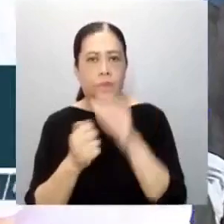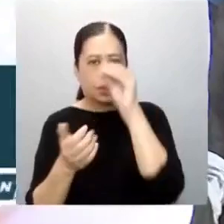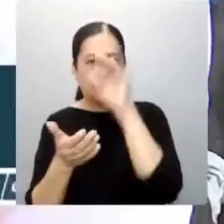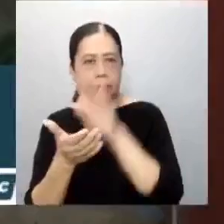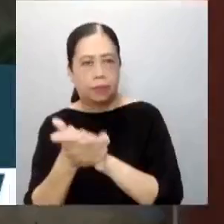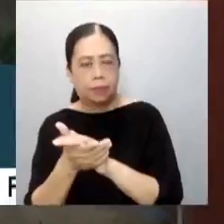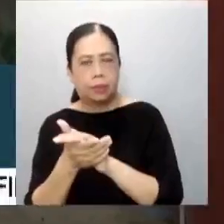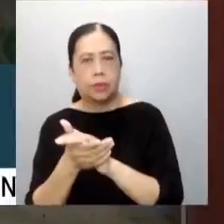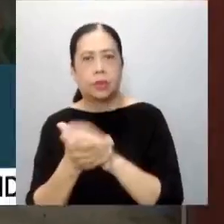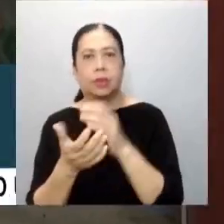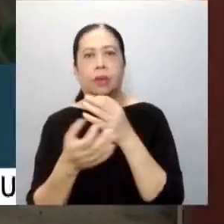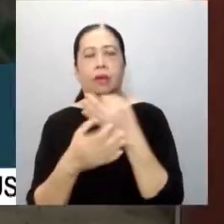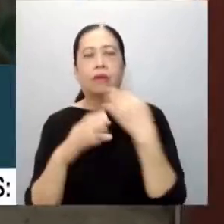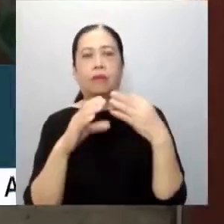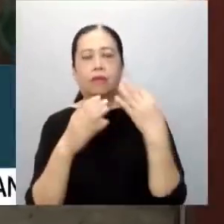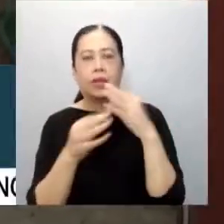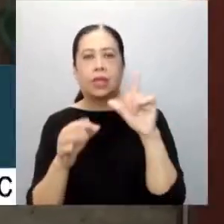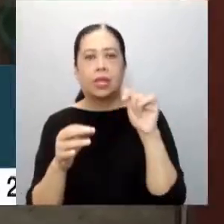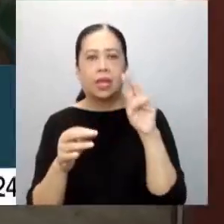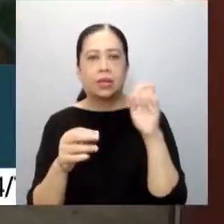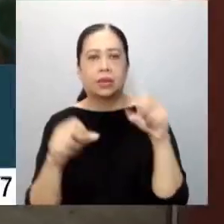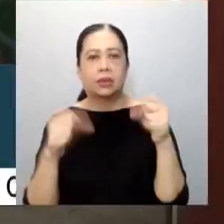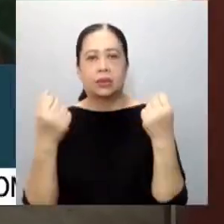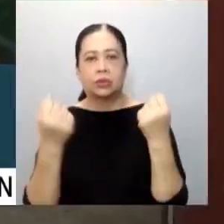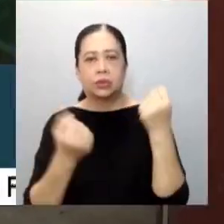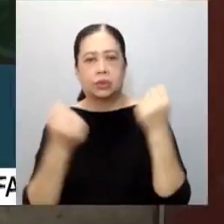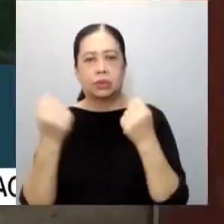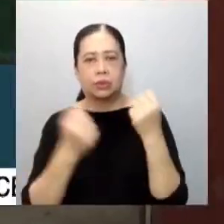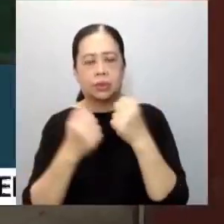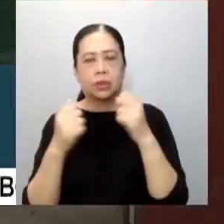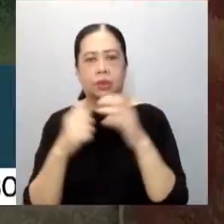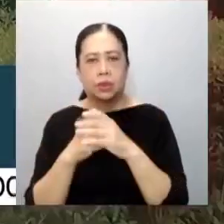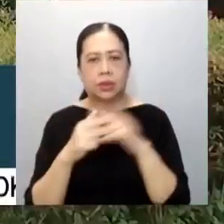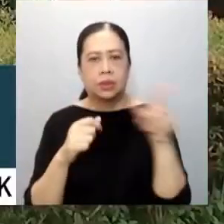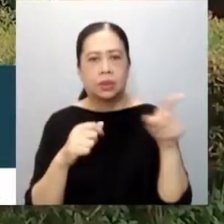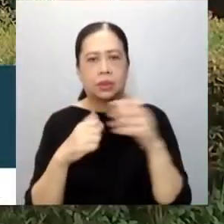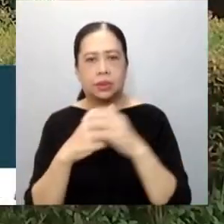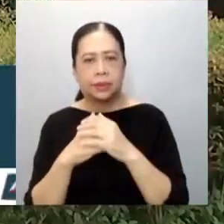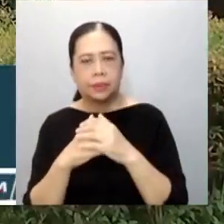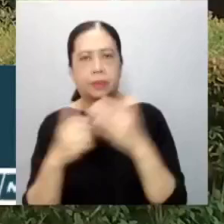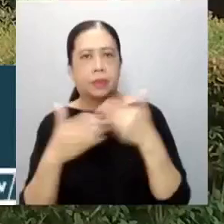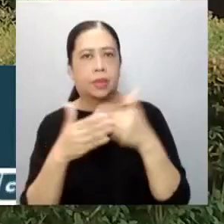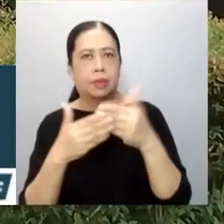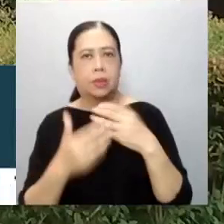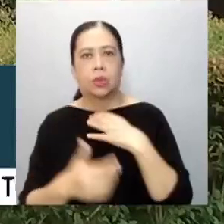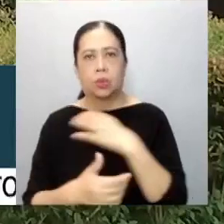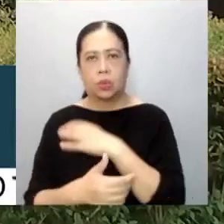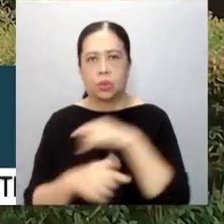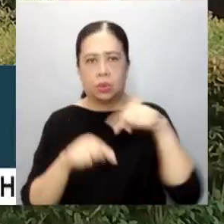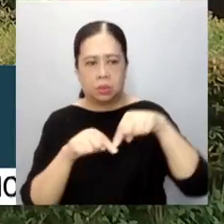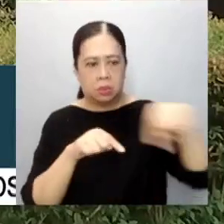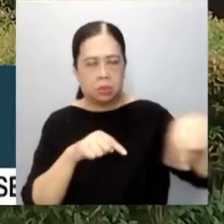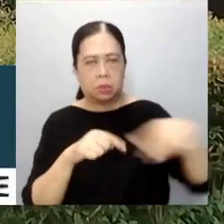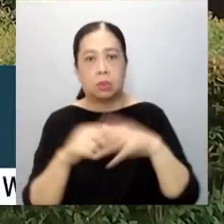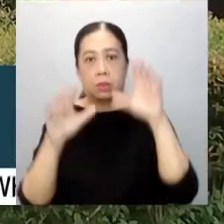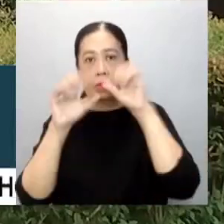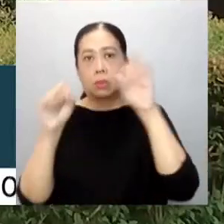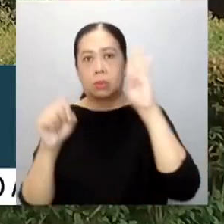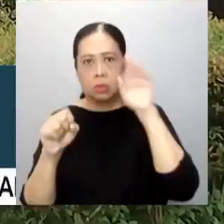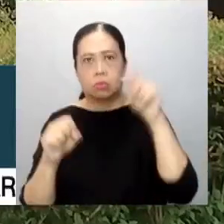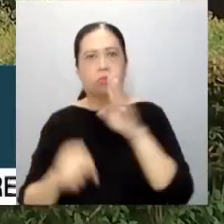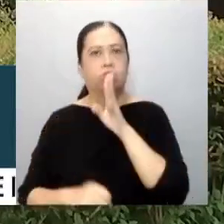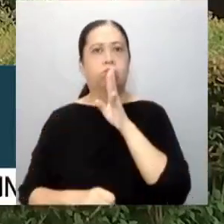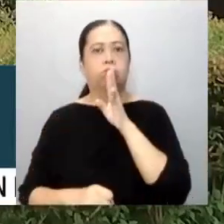freelance driver. They live just steps away from the seat of the country's House of Representatives, where President Ferdinand Marcos Jr. is set to deliver his